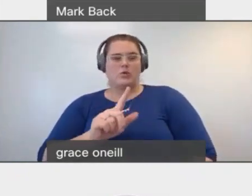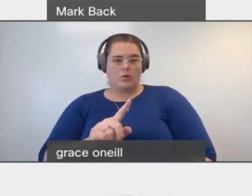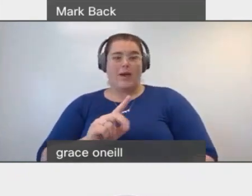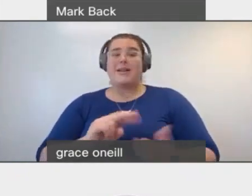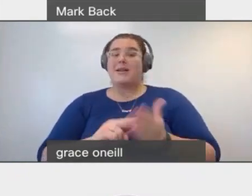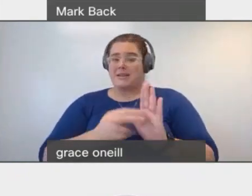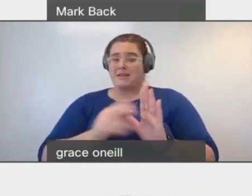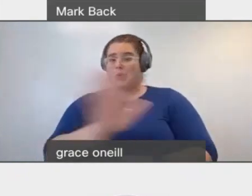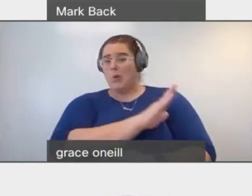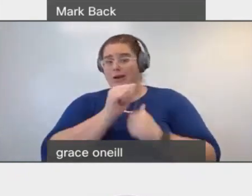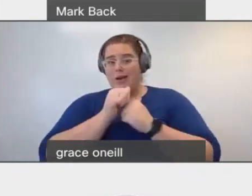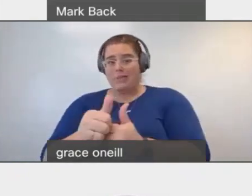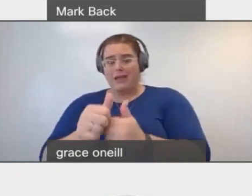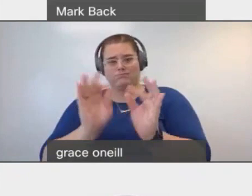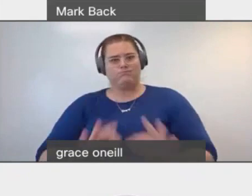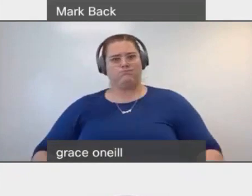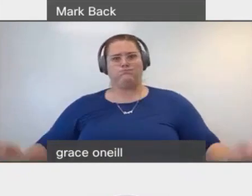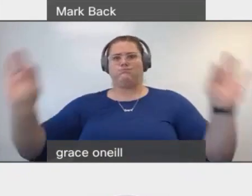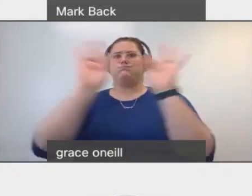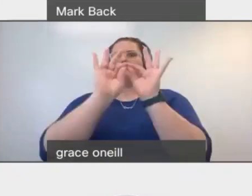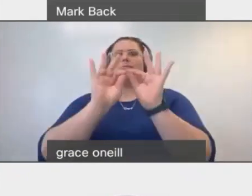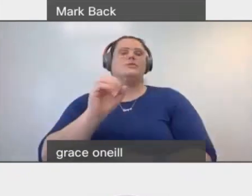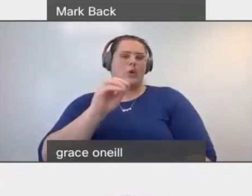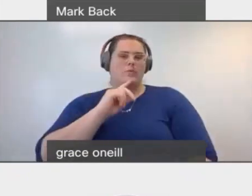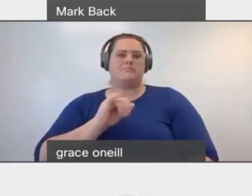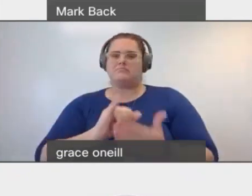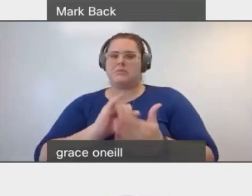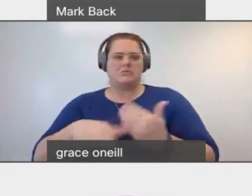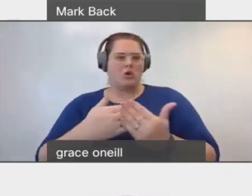important. And that's it for me. Thank you.